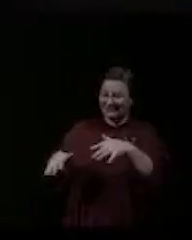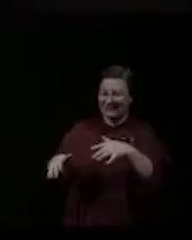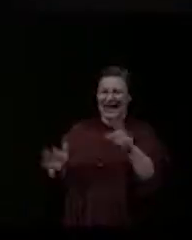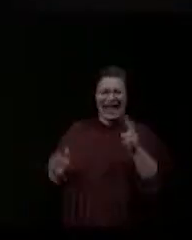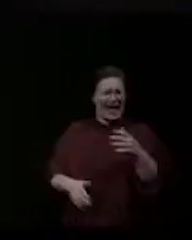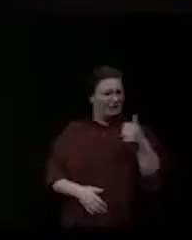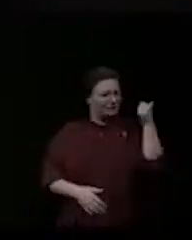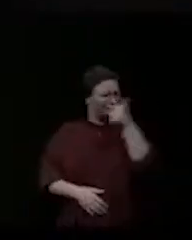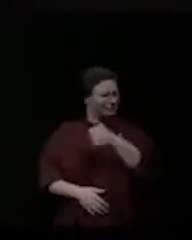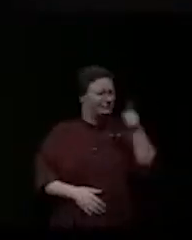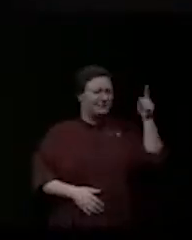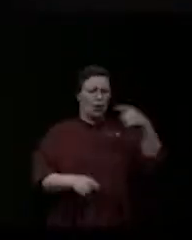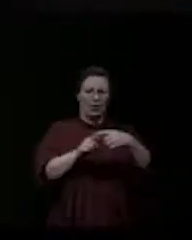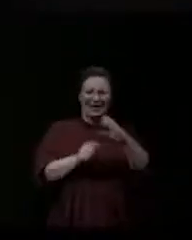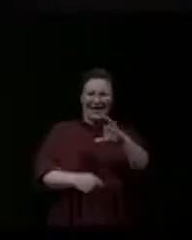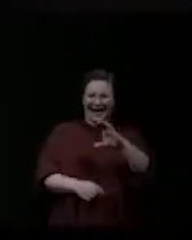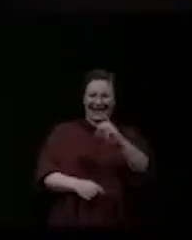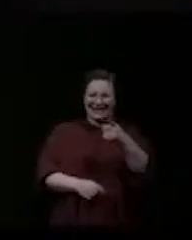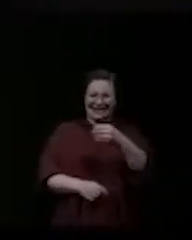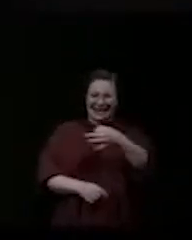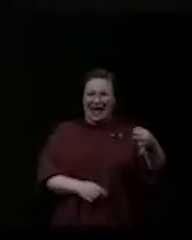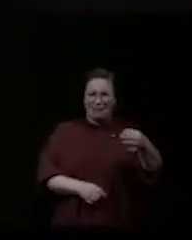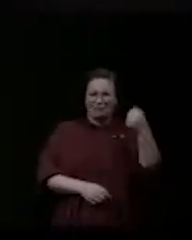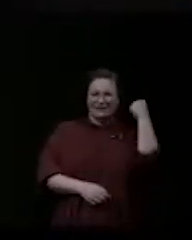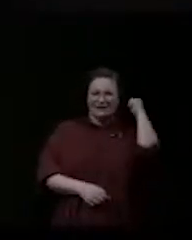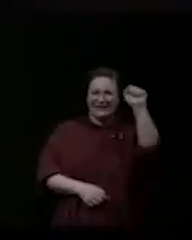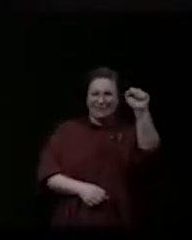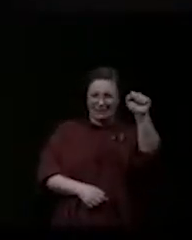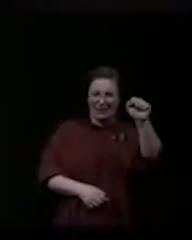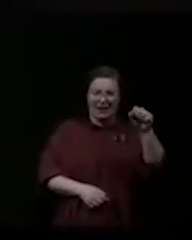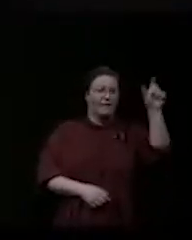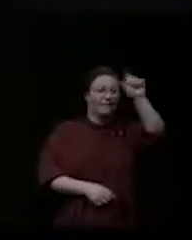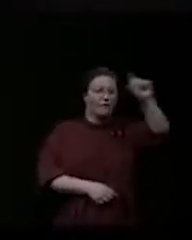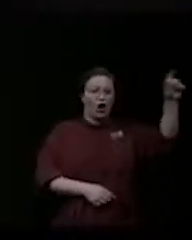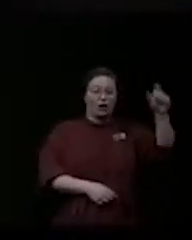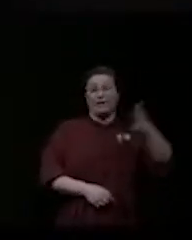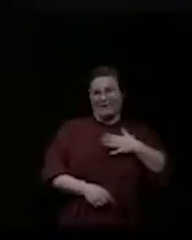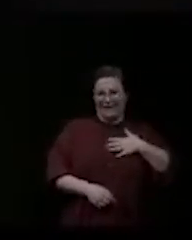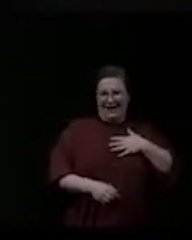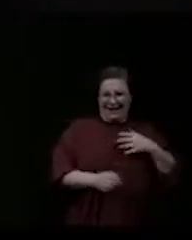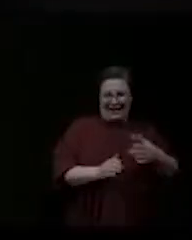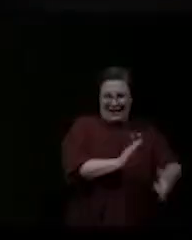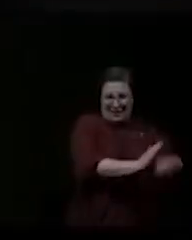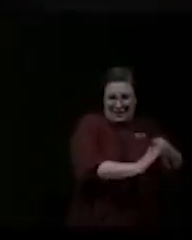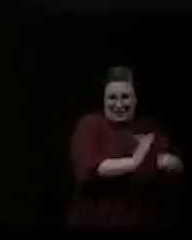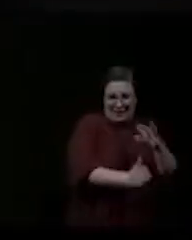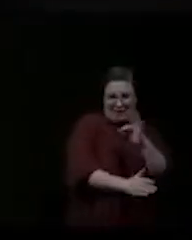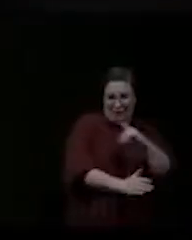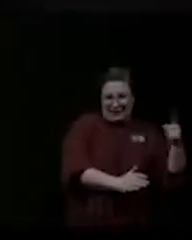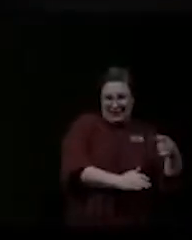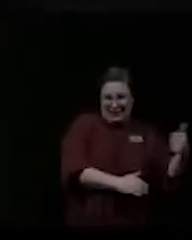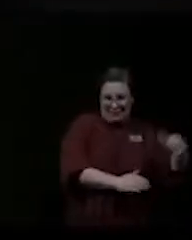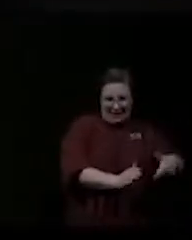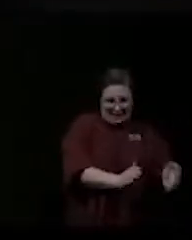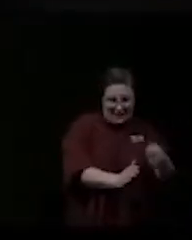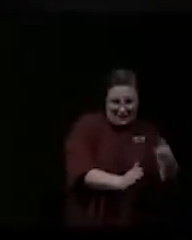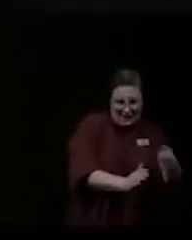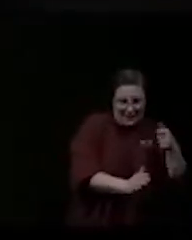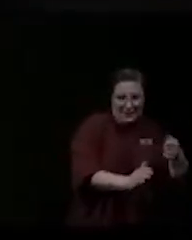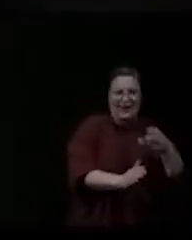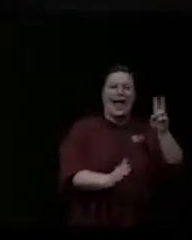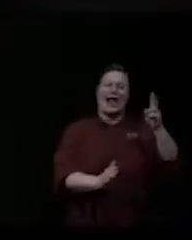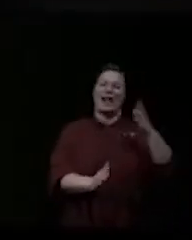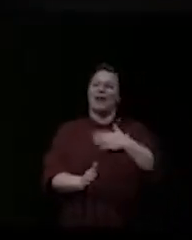disgraceful slaps by companies with a stake in continuing fossil fuel extraction or hoping to benefit from